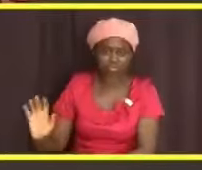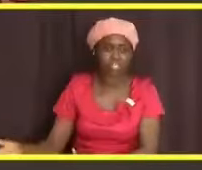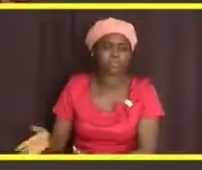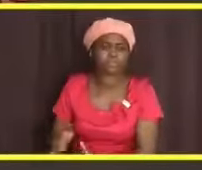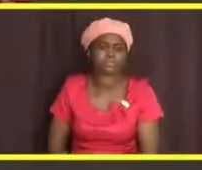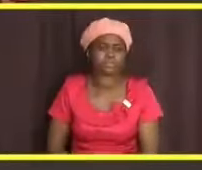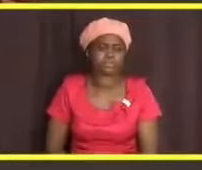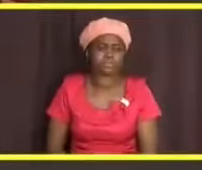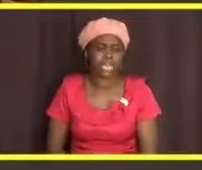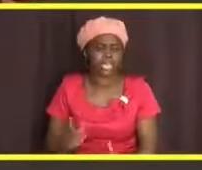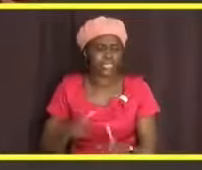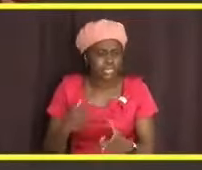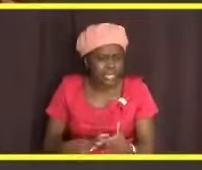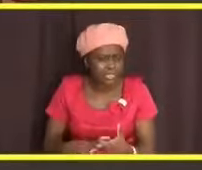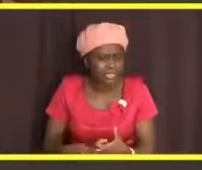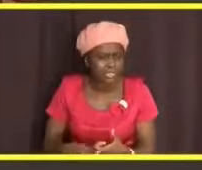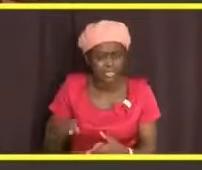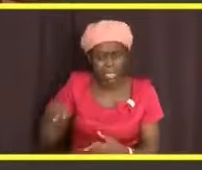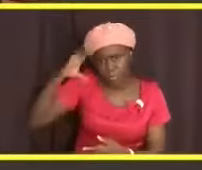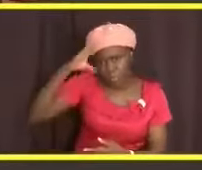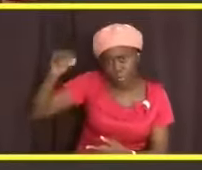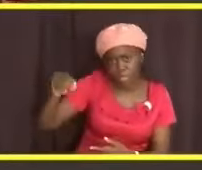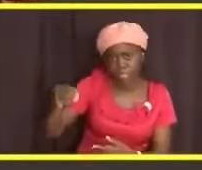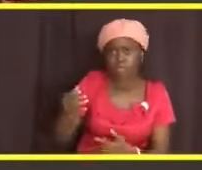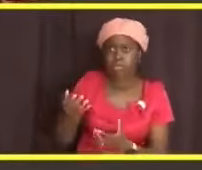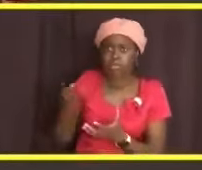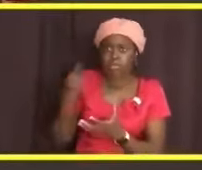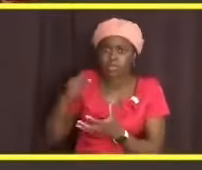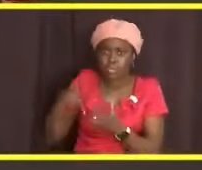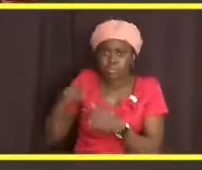And he was about to pray.